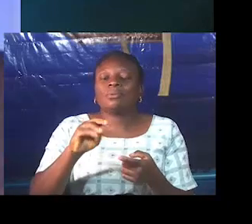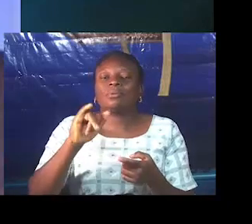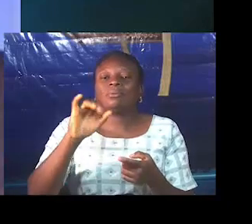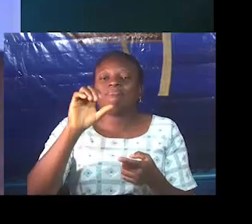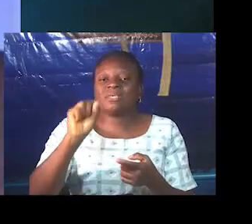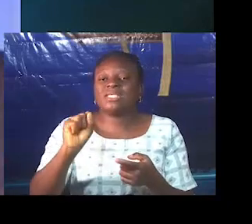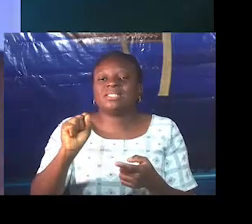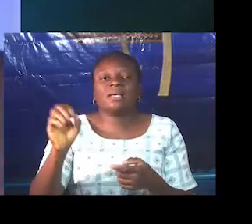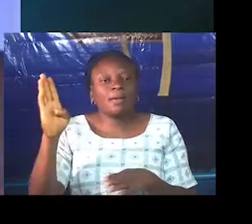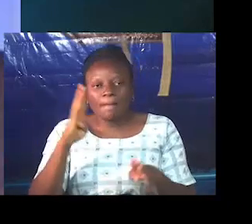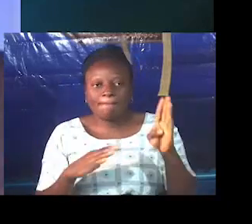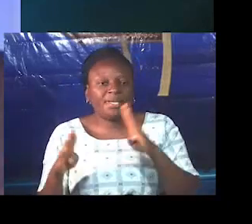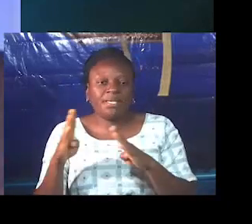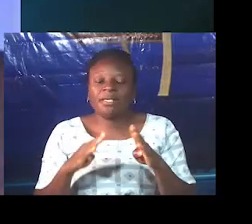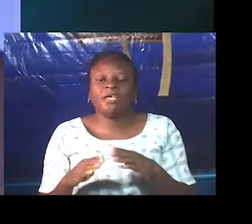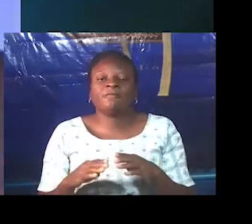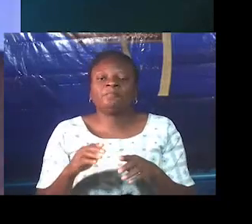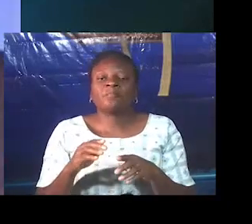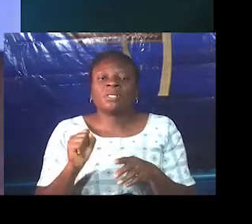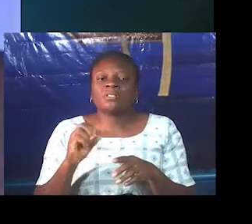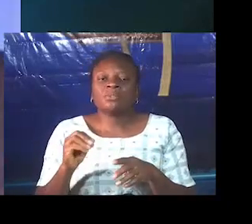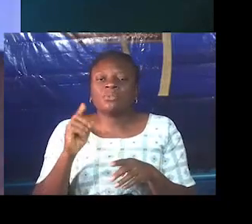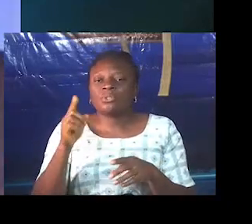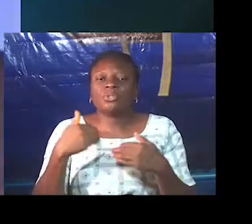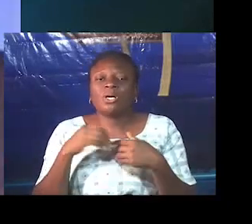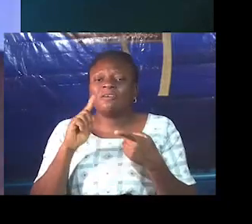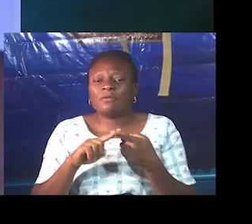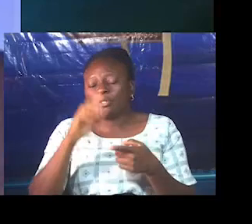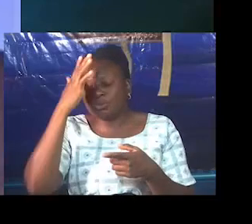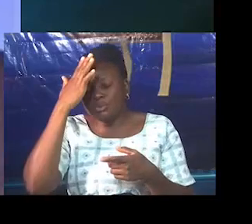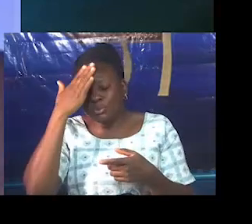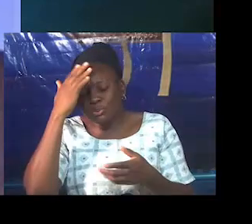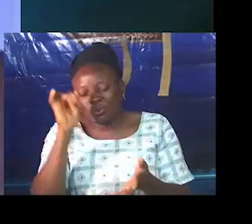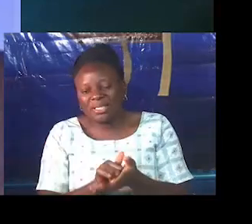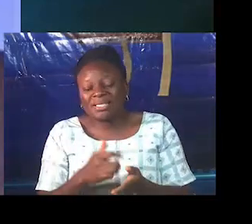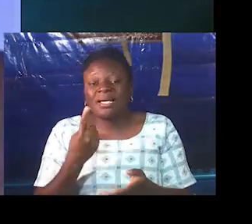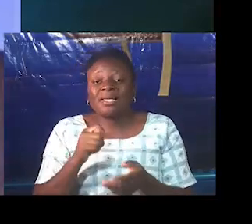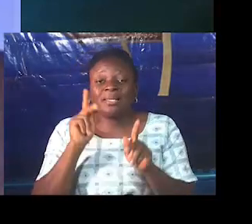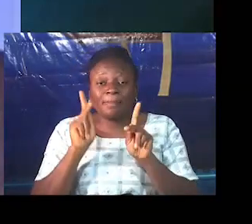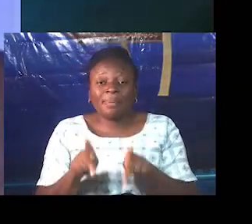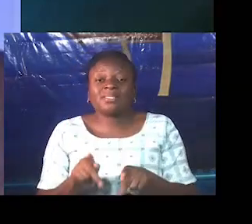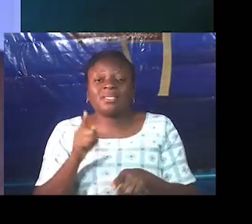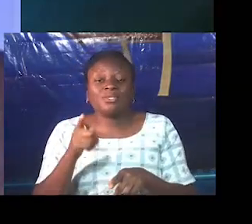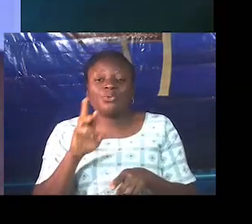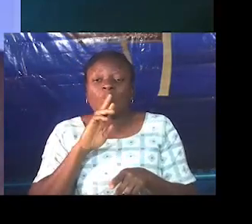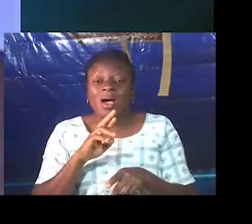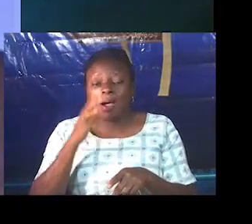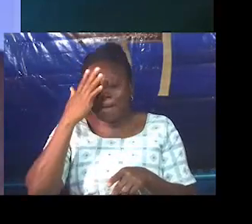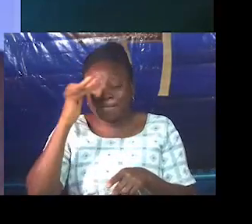man you are marrying must be a Christian. He must be established in the faith. These are general